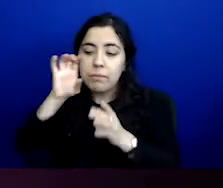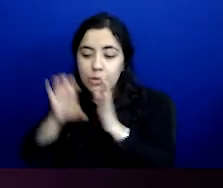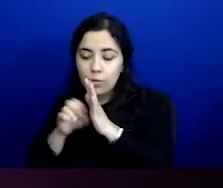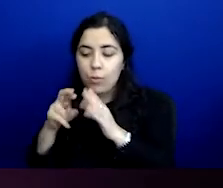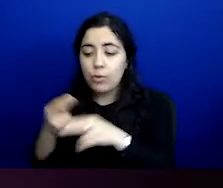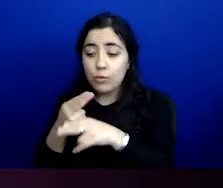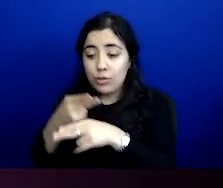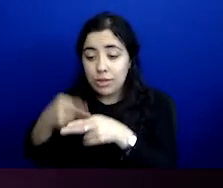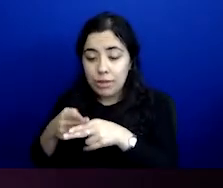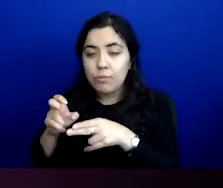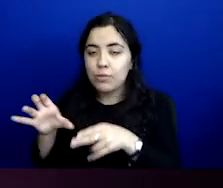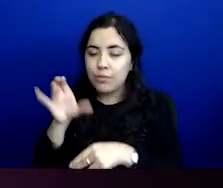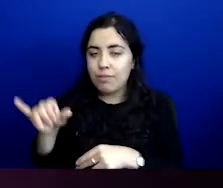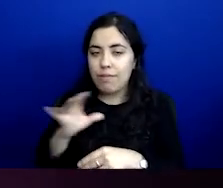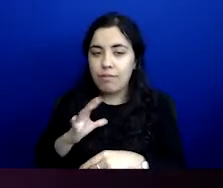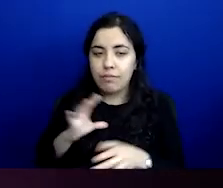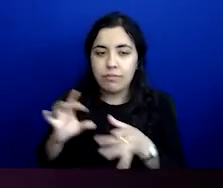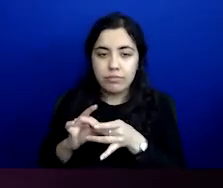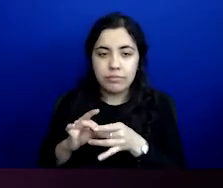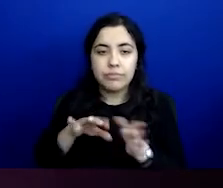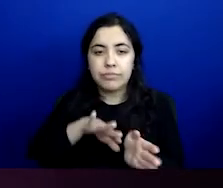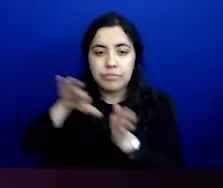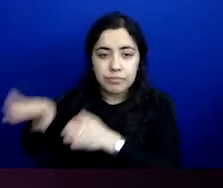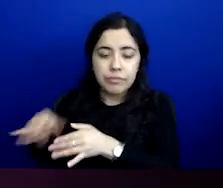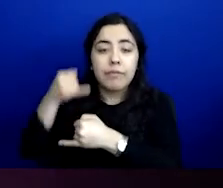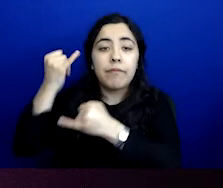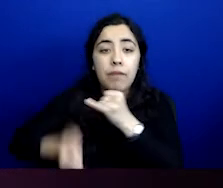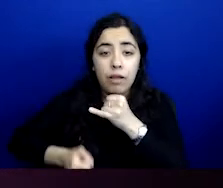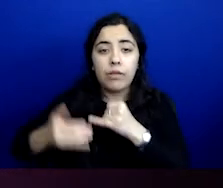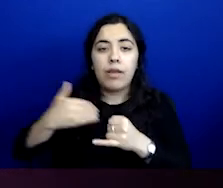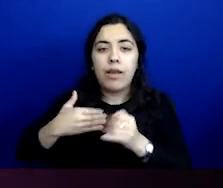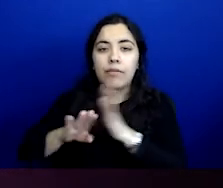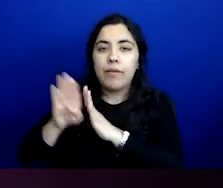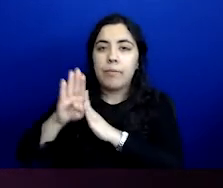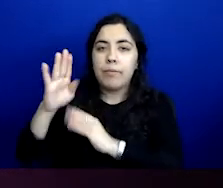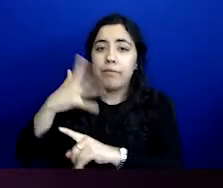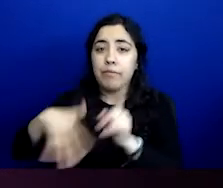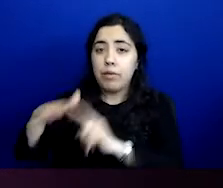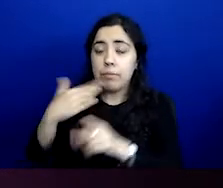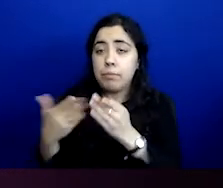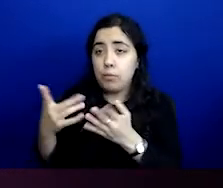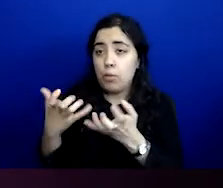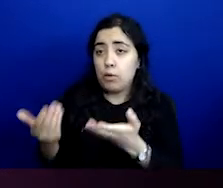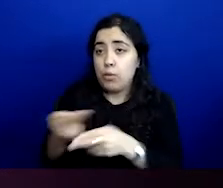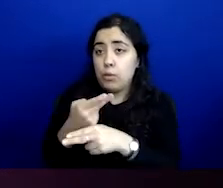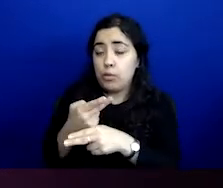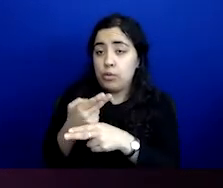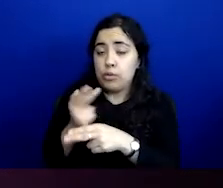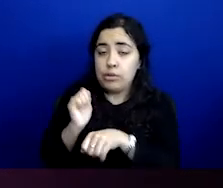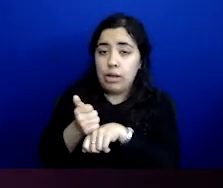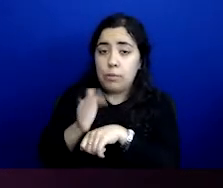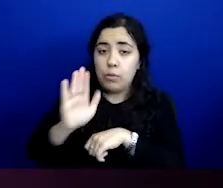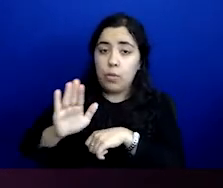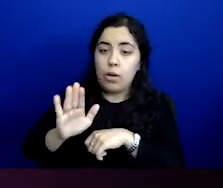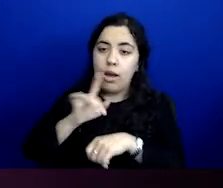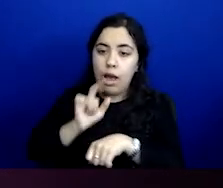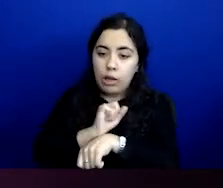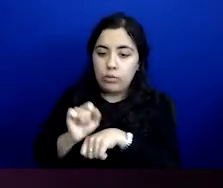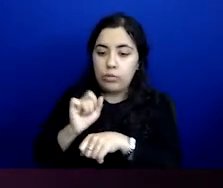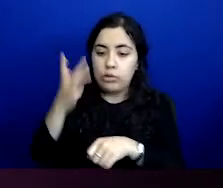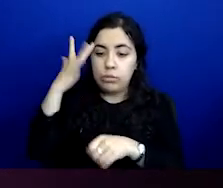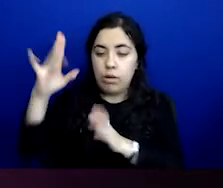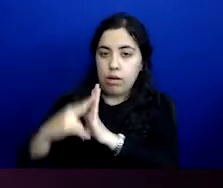do that. And then finally, the development environments that you might want to use to kind of build out the actual